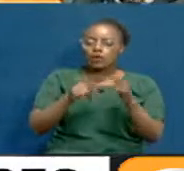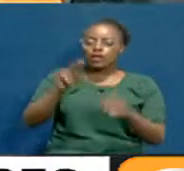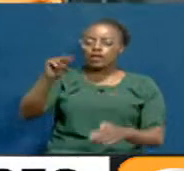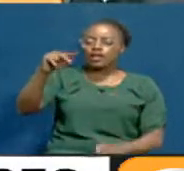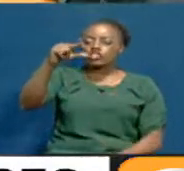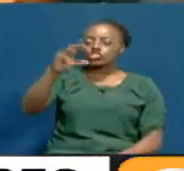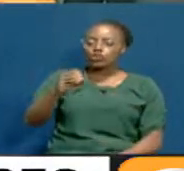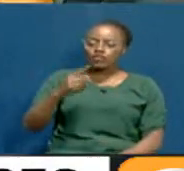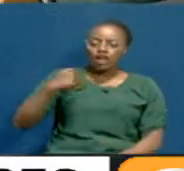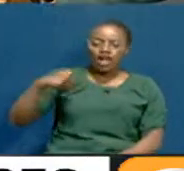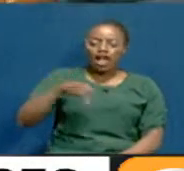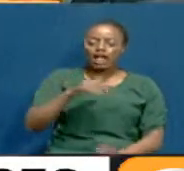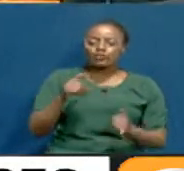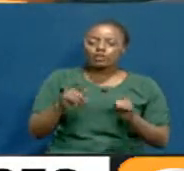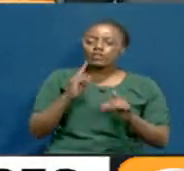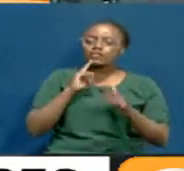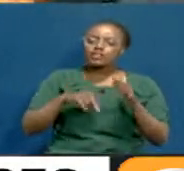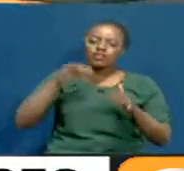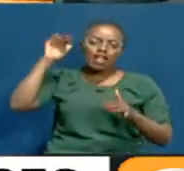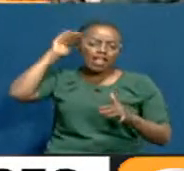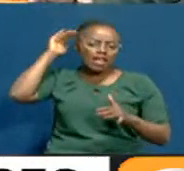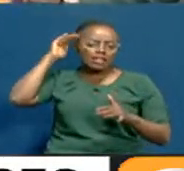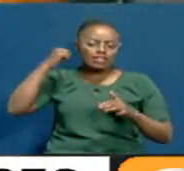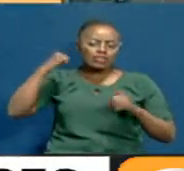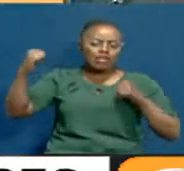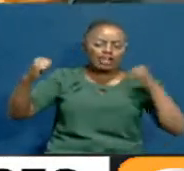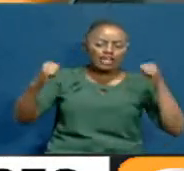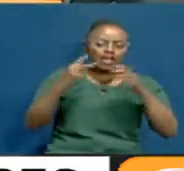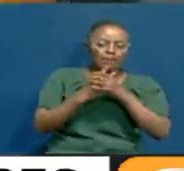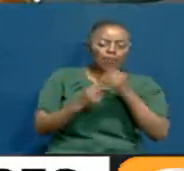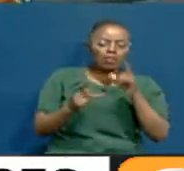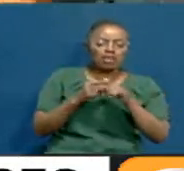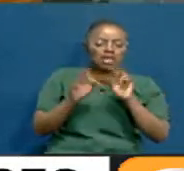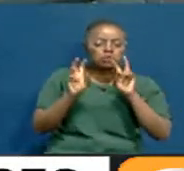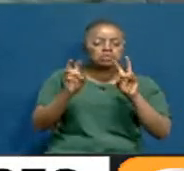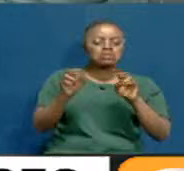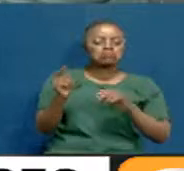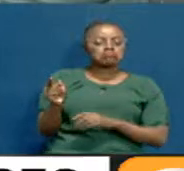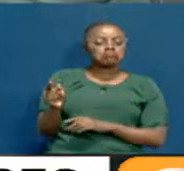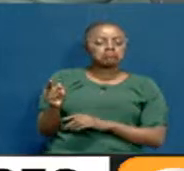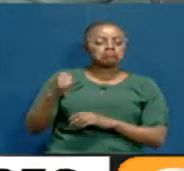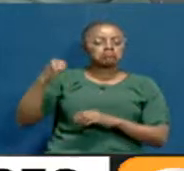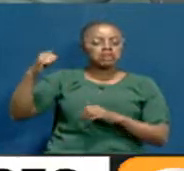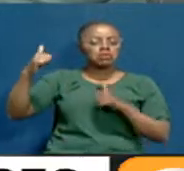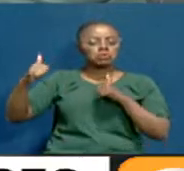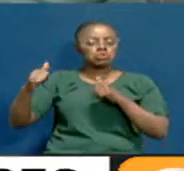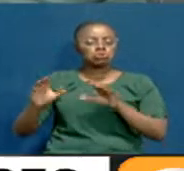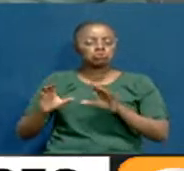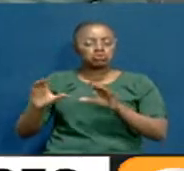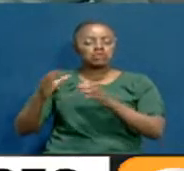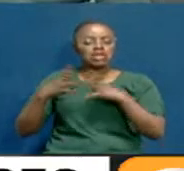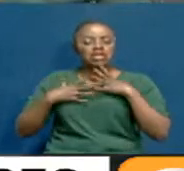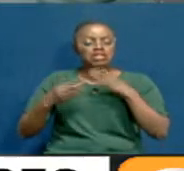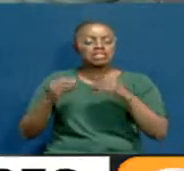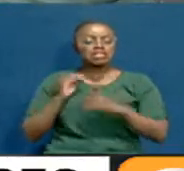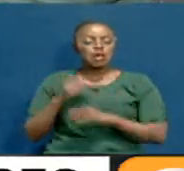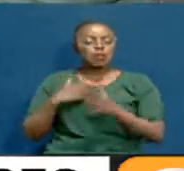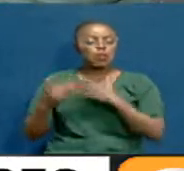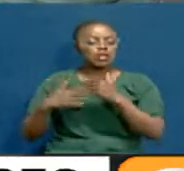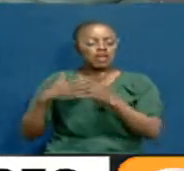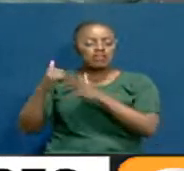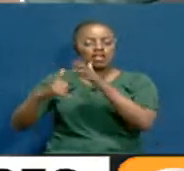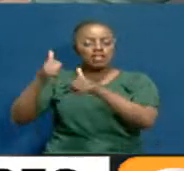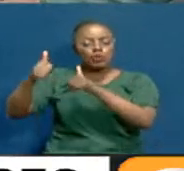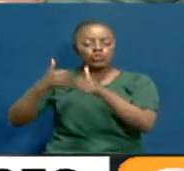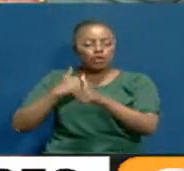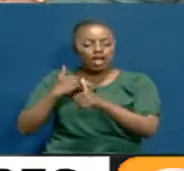the civic space, what we call the NGOs, and we are trying to say, listen to both sides and actually see, is this the side that is going to push our interests, whichever industry that